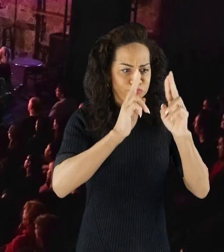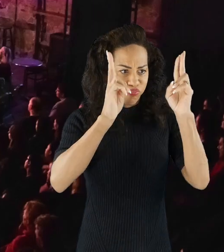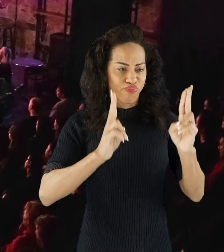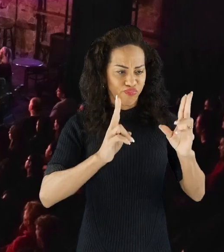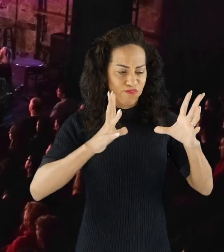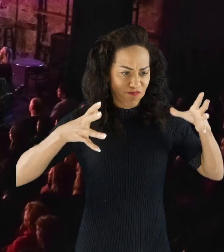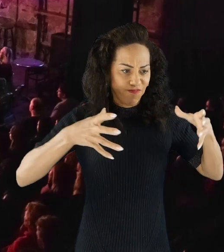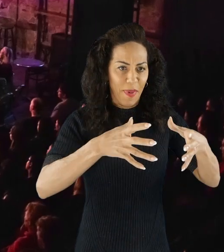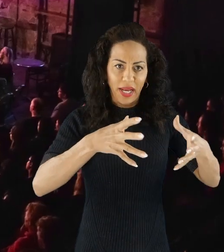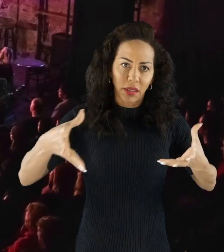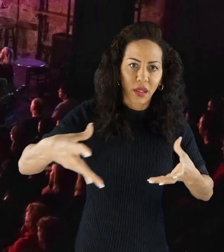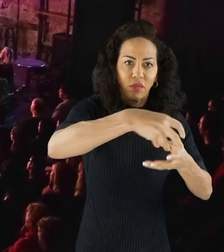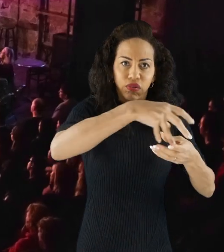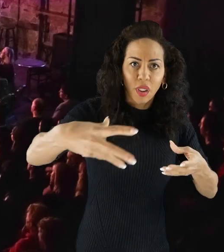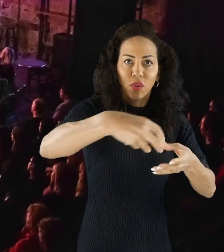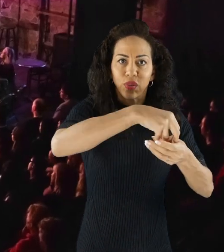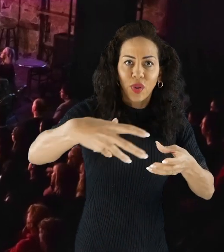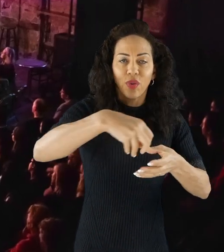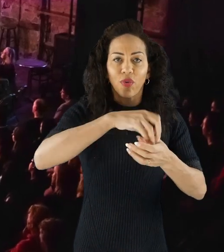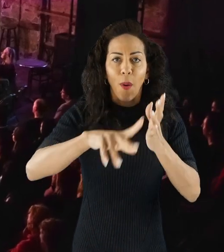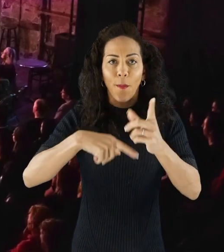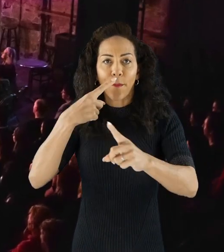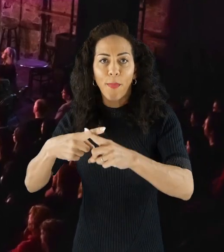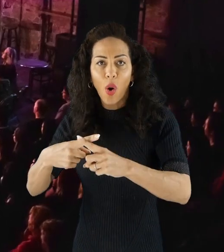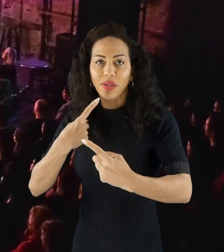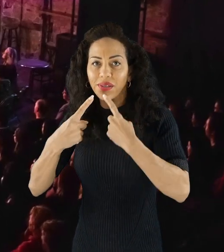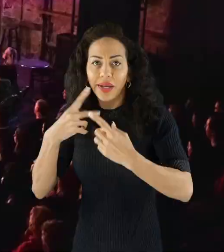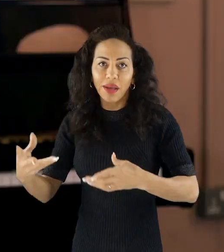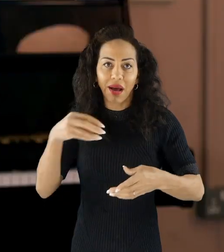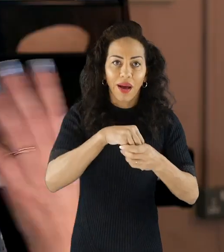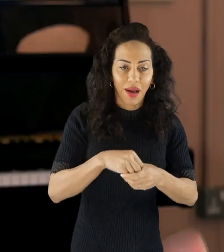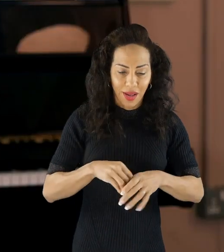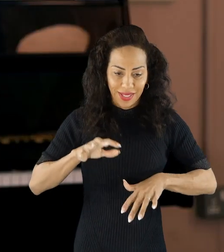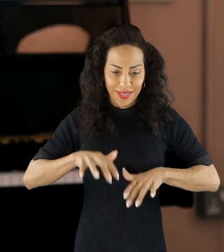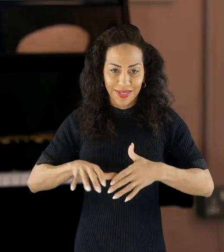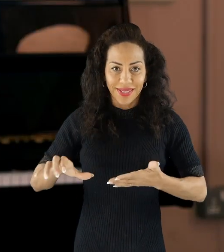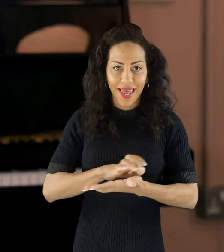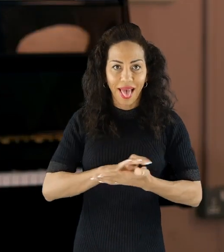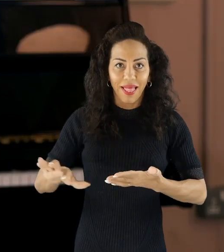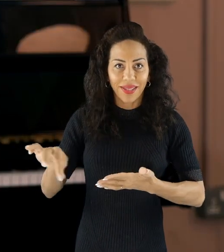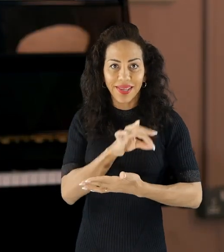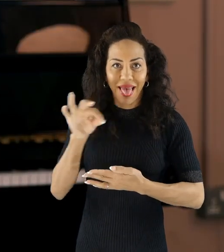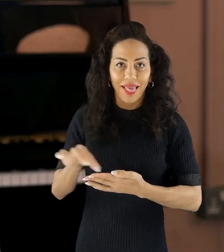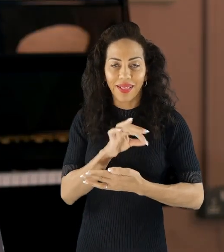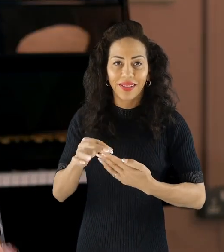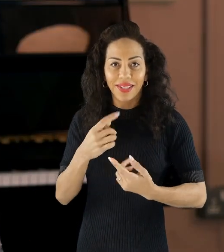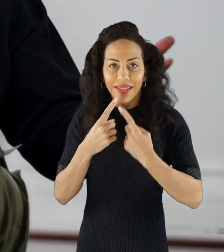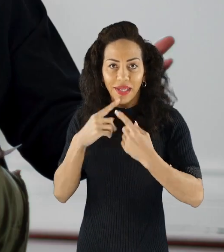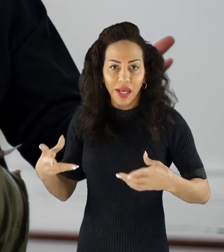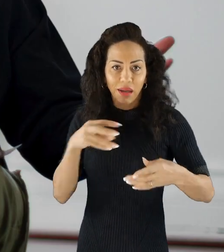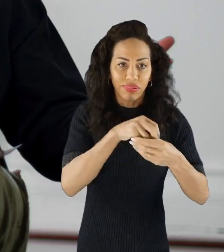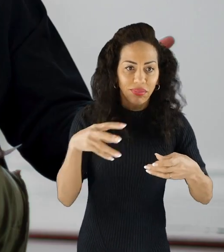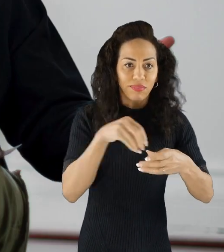place. Our box office data, our till data, and then we're building a dashboard for the organisation that's going to